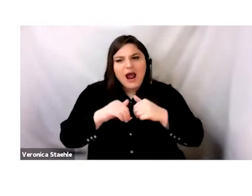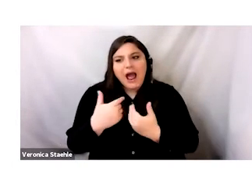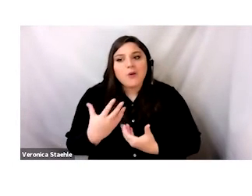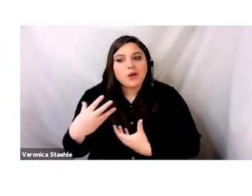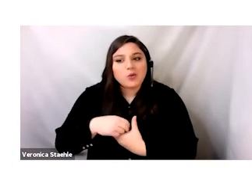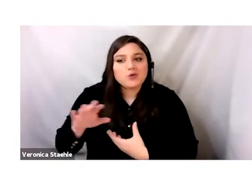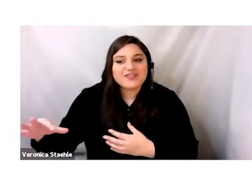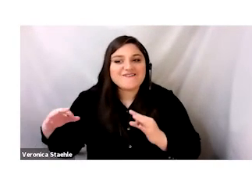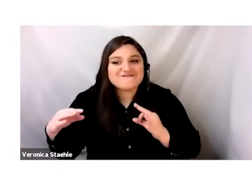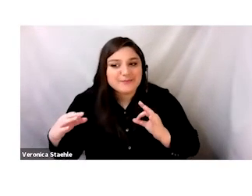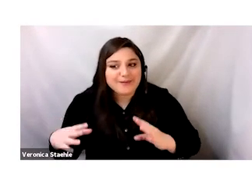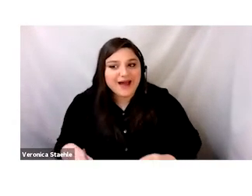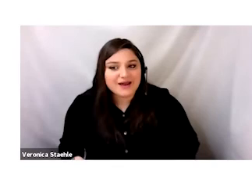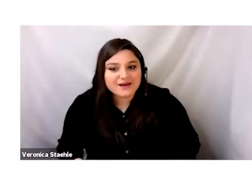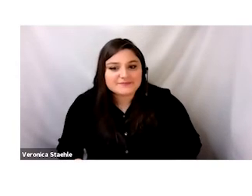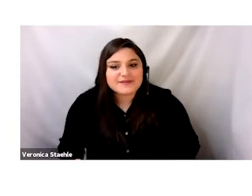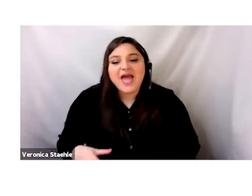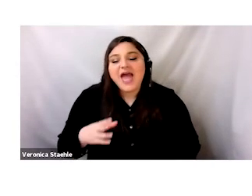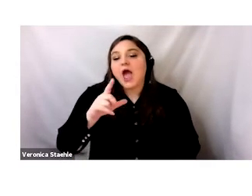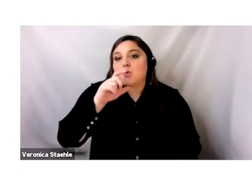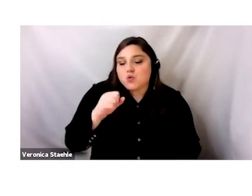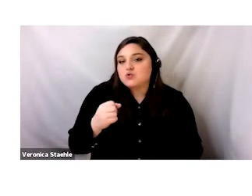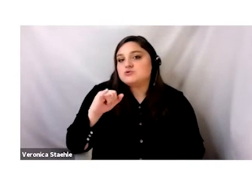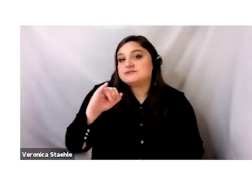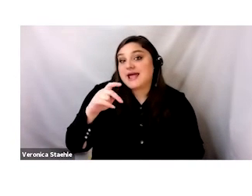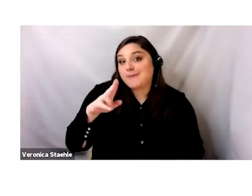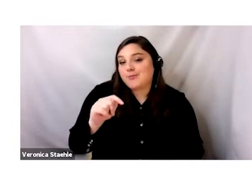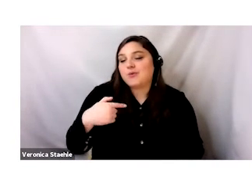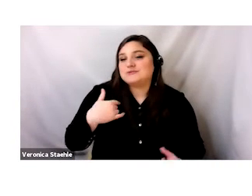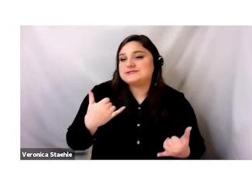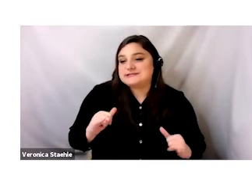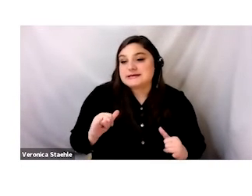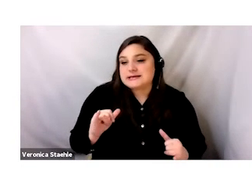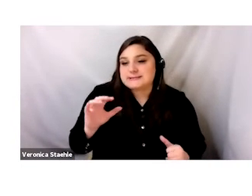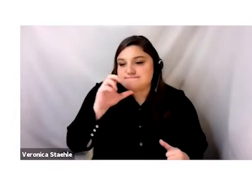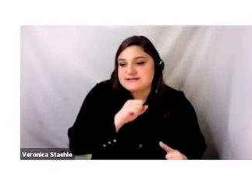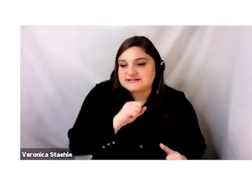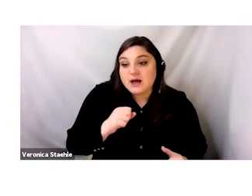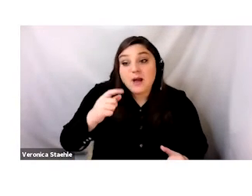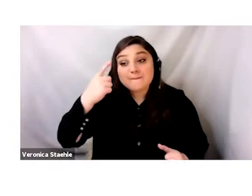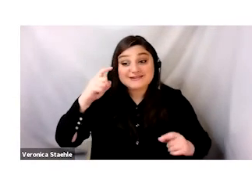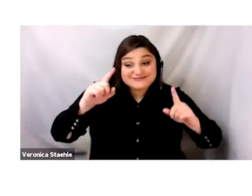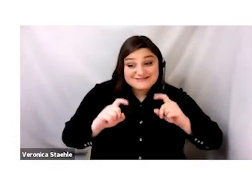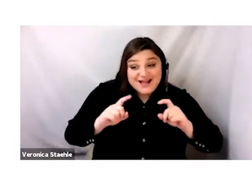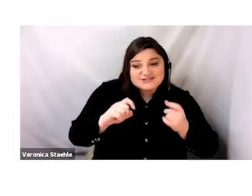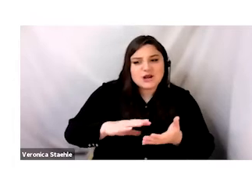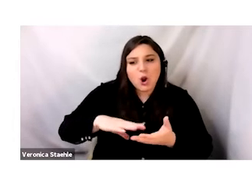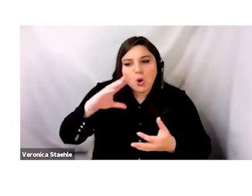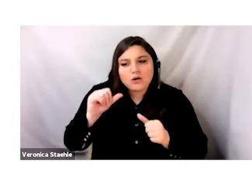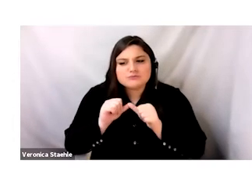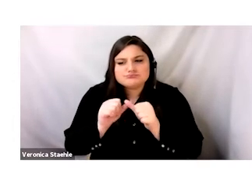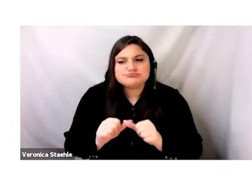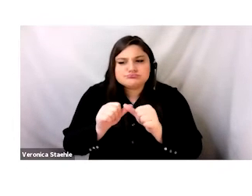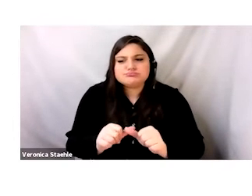and whose input are we still missing? Because testing and learning never ends. There's not